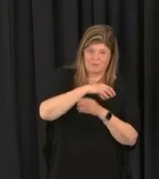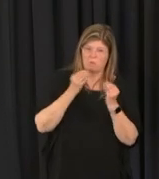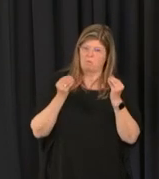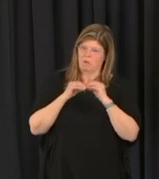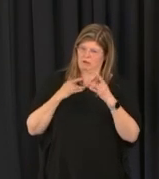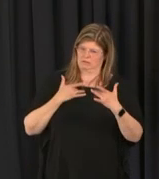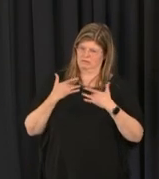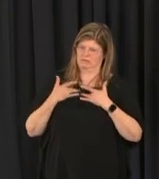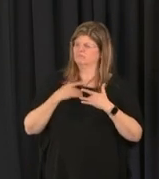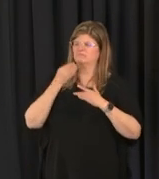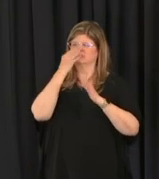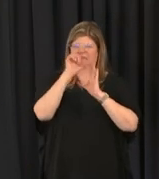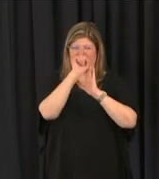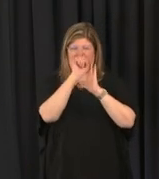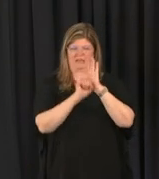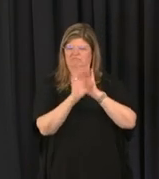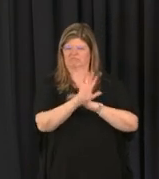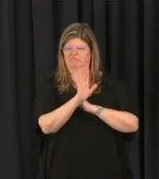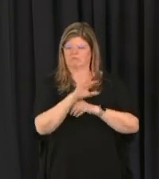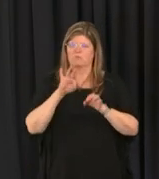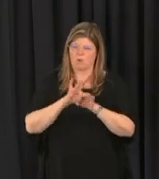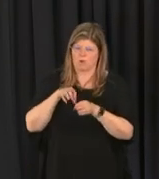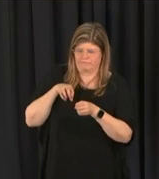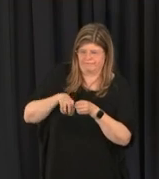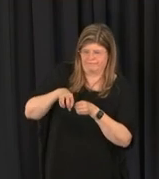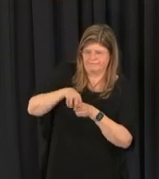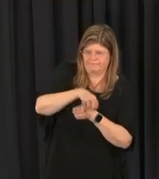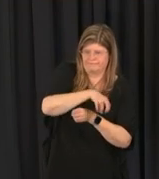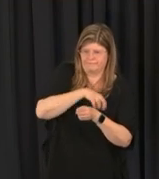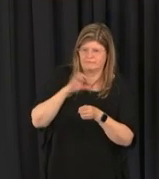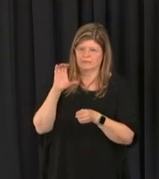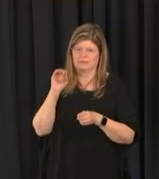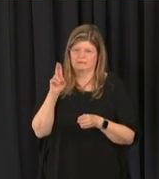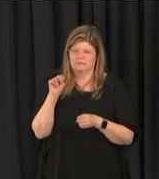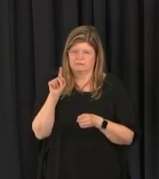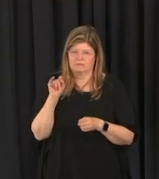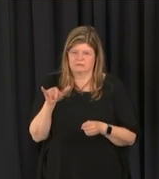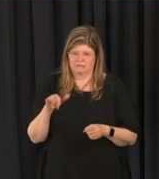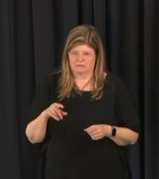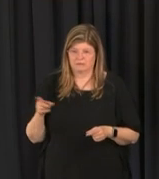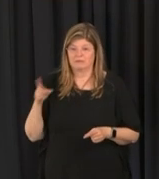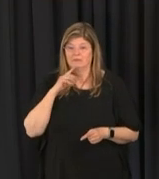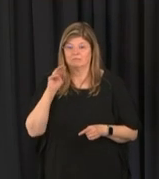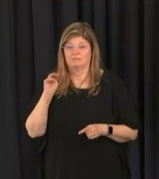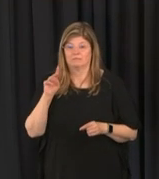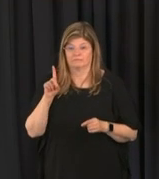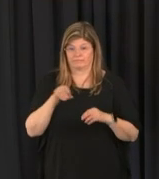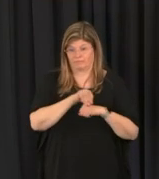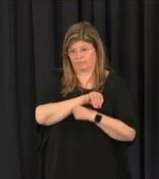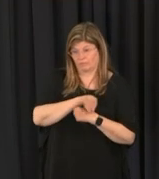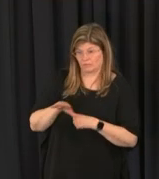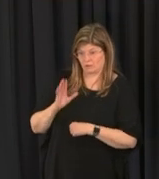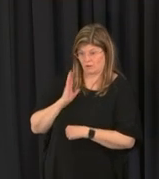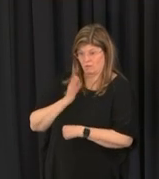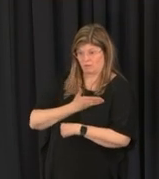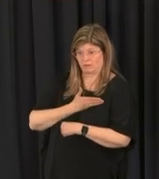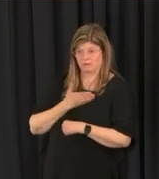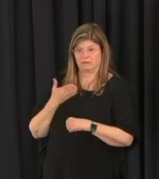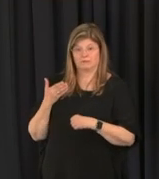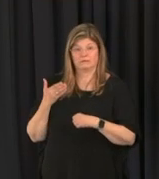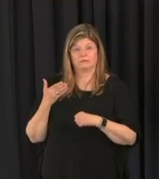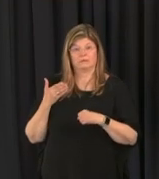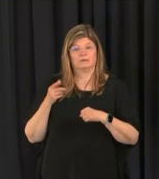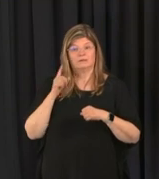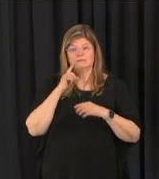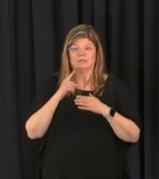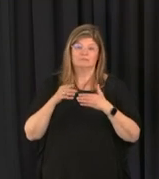concern. Would the decision at the state level by Maryland have any influence on our plans for easing restrictions or